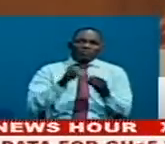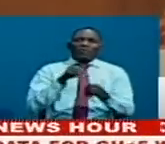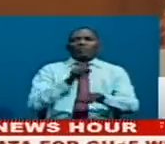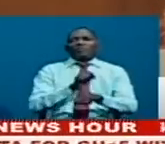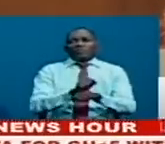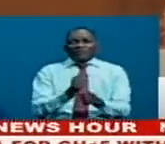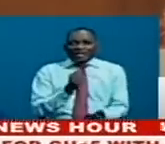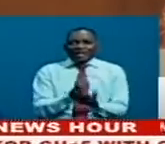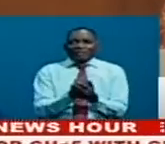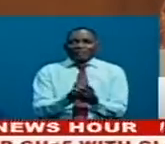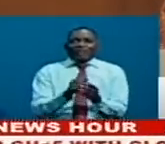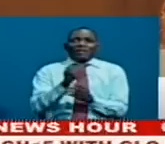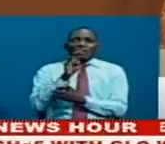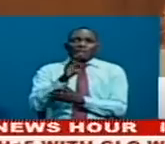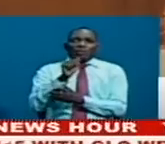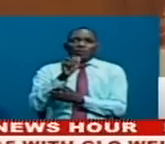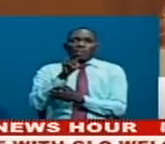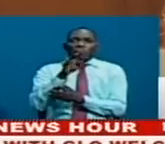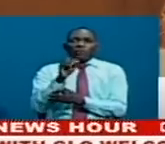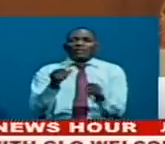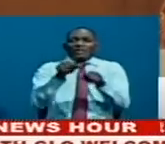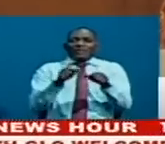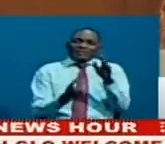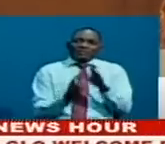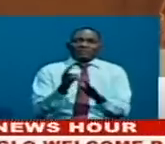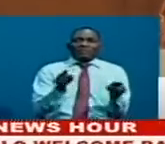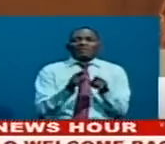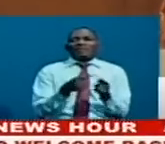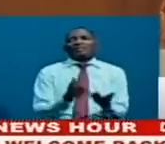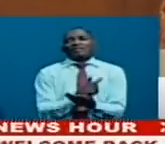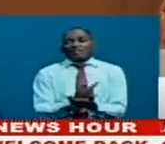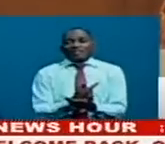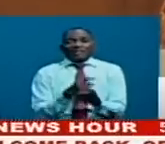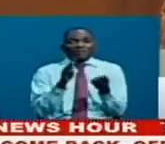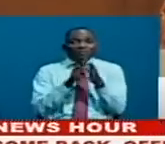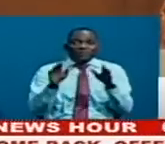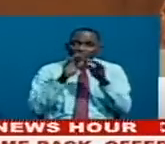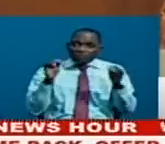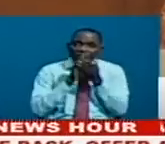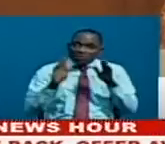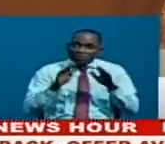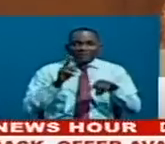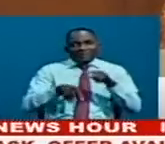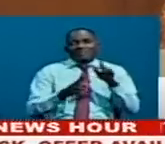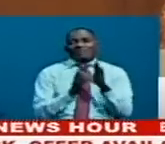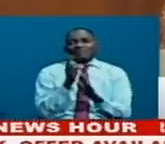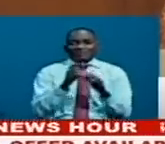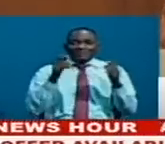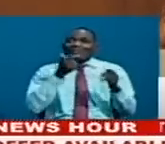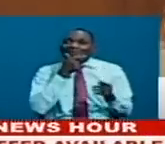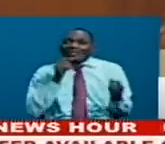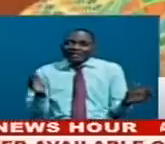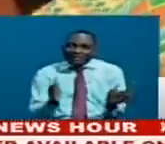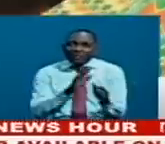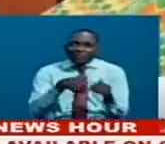to develop the area and to develop Ghana. Without peace, we cannot do it. The president also encouraged